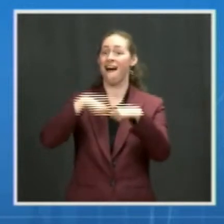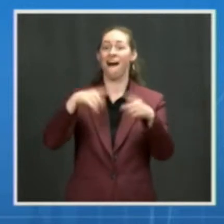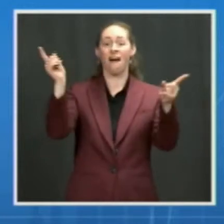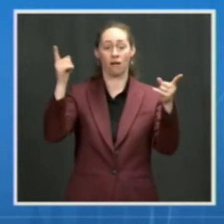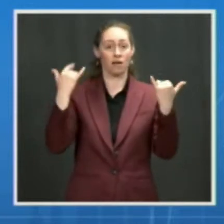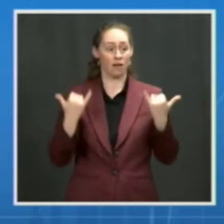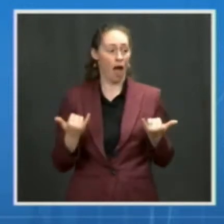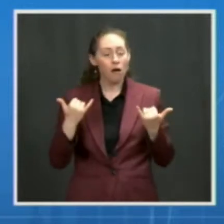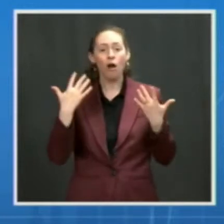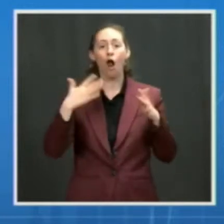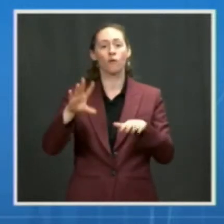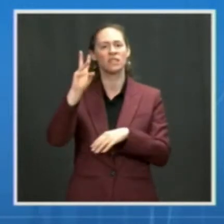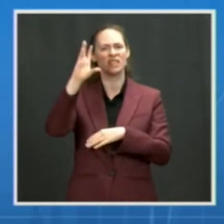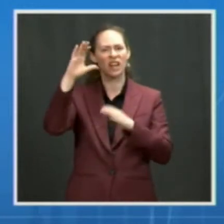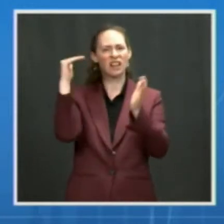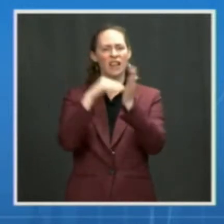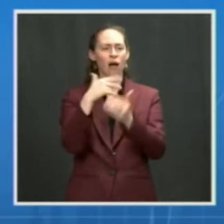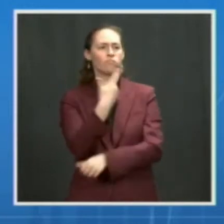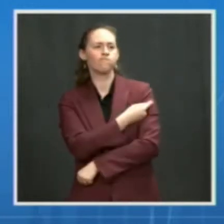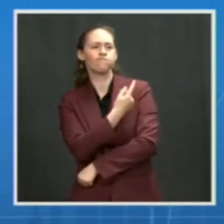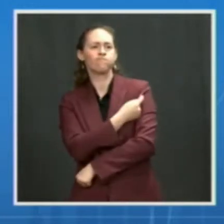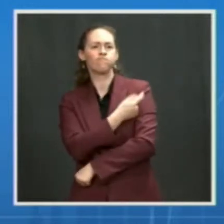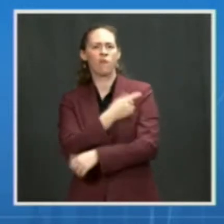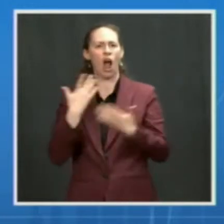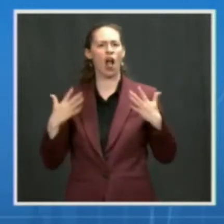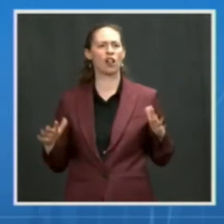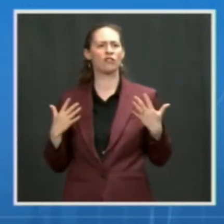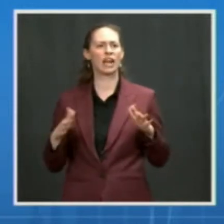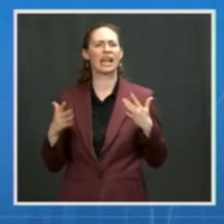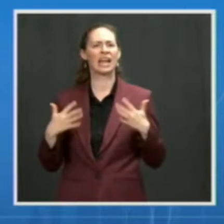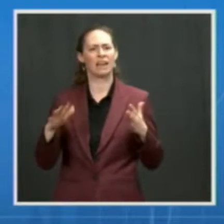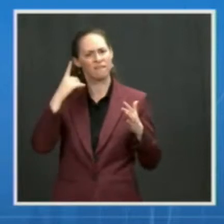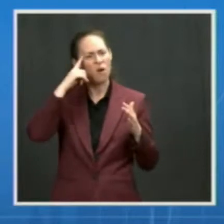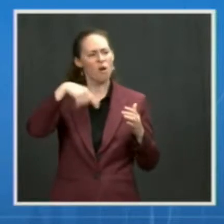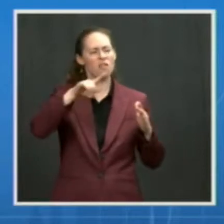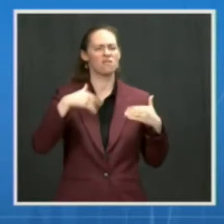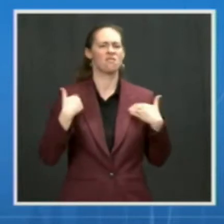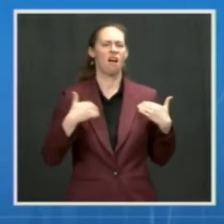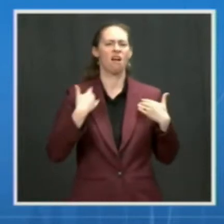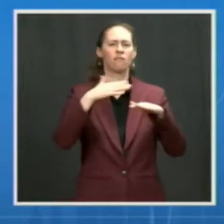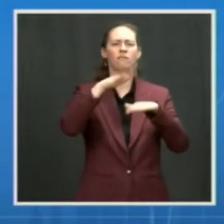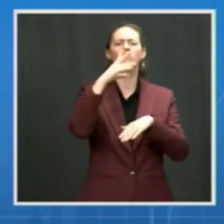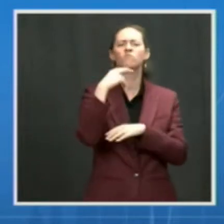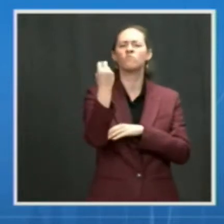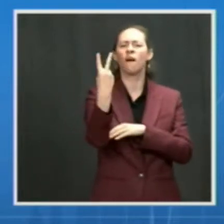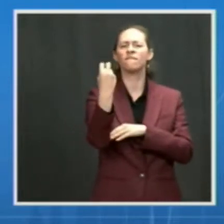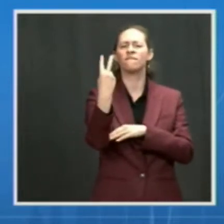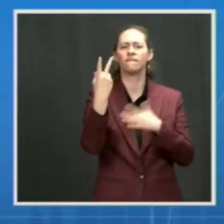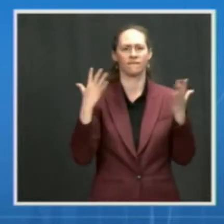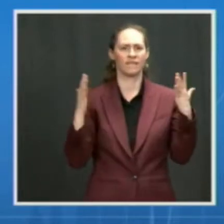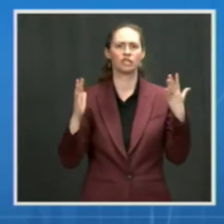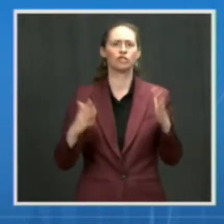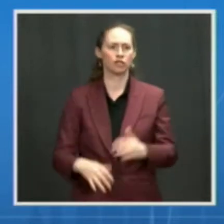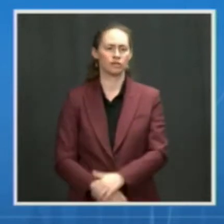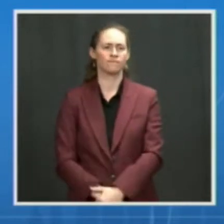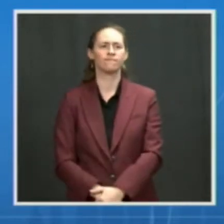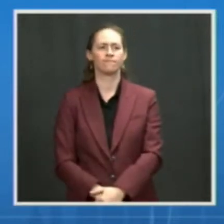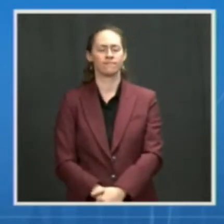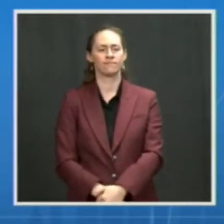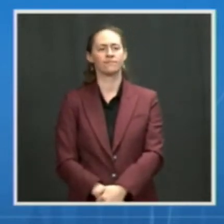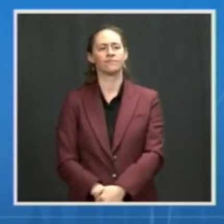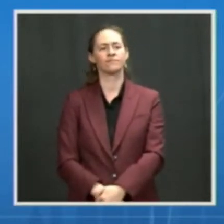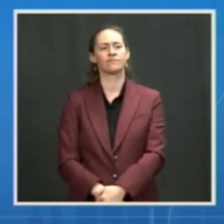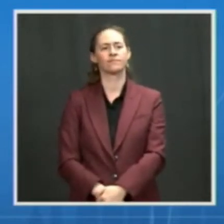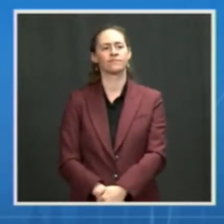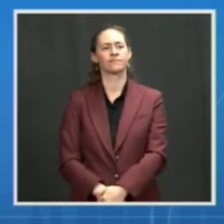so far. My own son was one of them. Yesterday, we had a landmark day. As the president announced, more